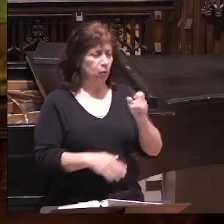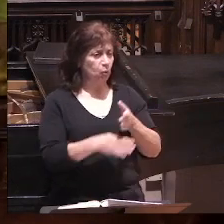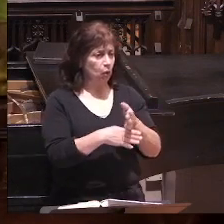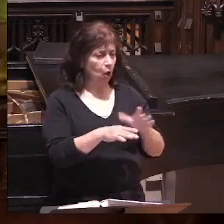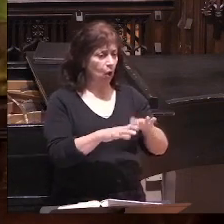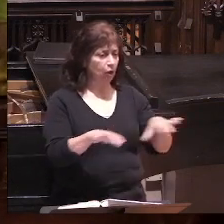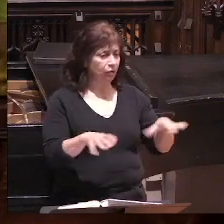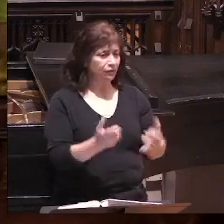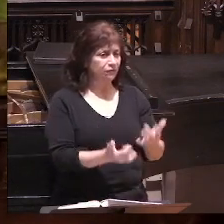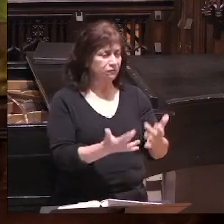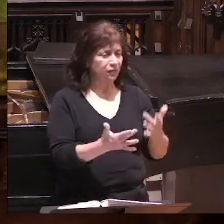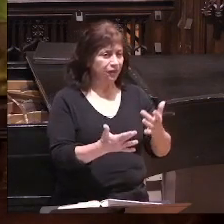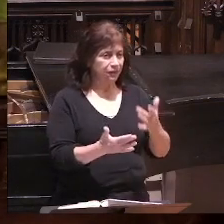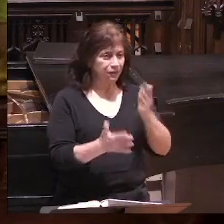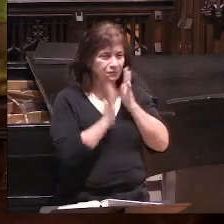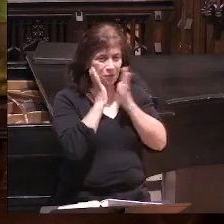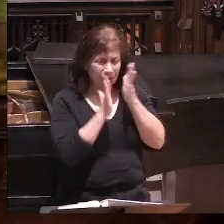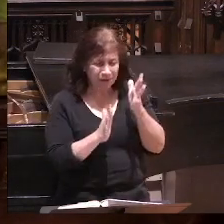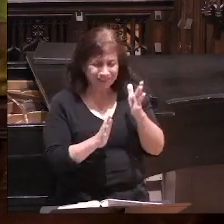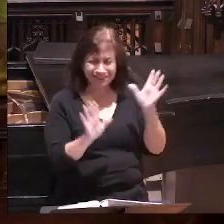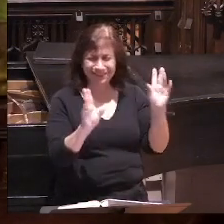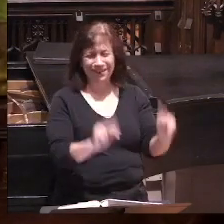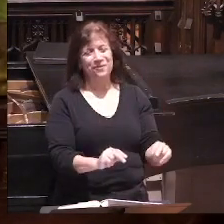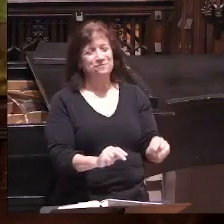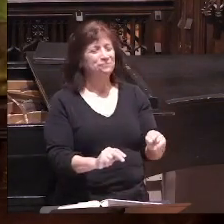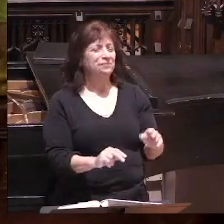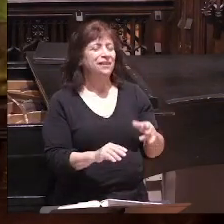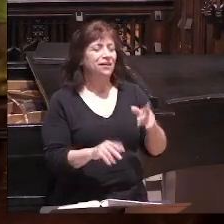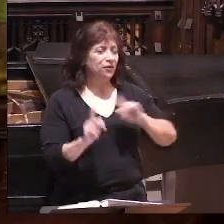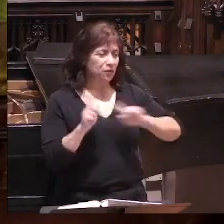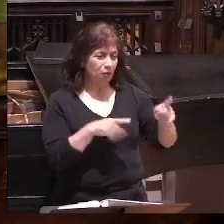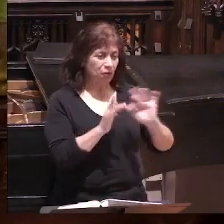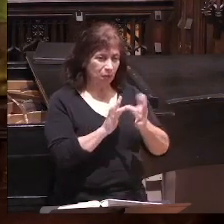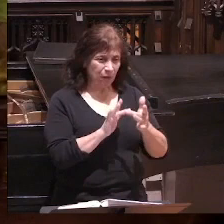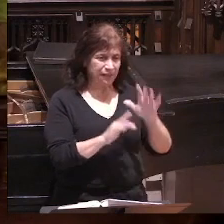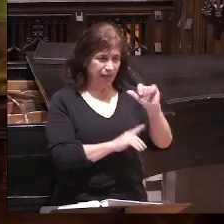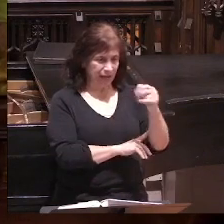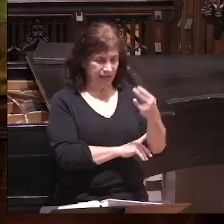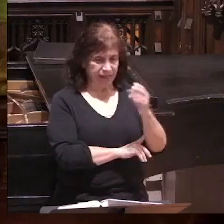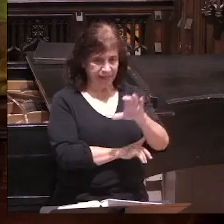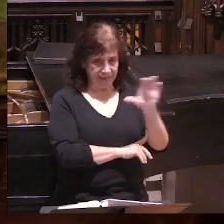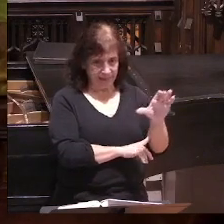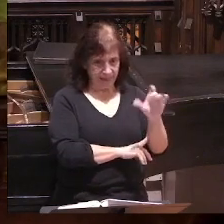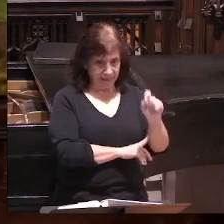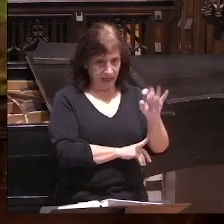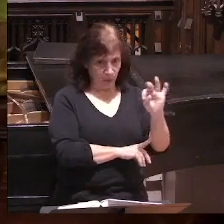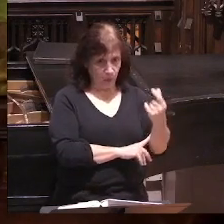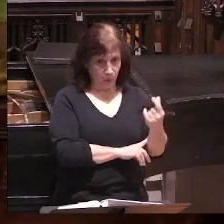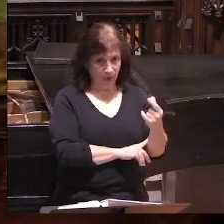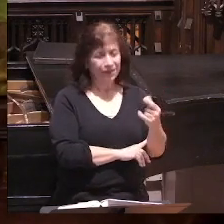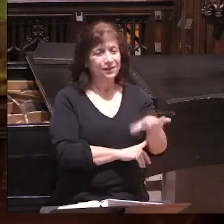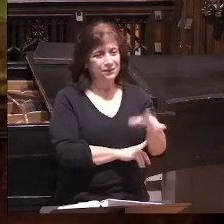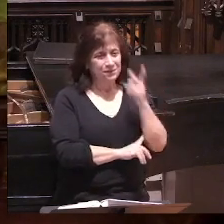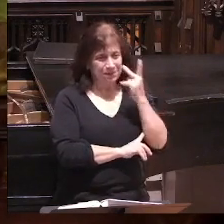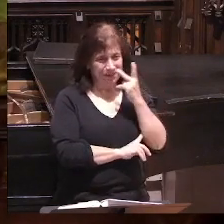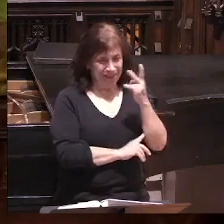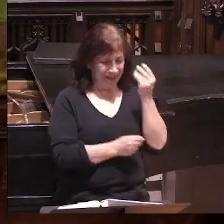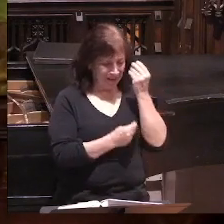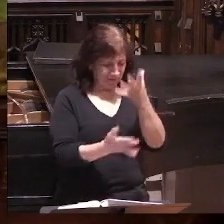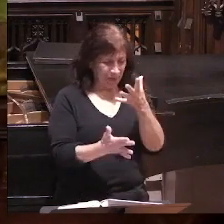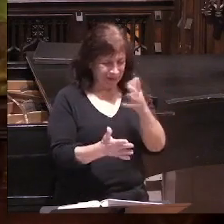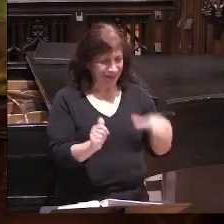be embarrassed. Just go to our website, ahcc.org. You'll find all the information you need to get up to